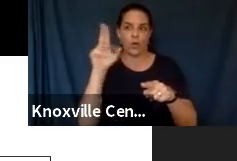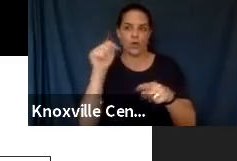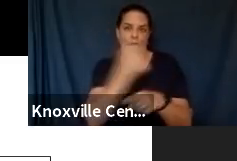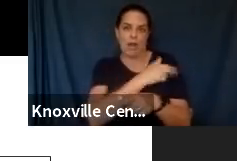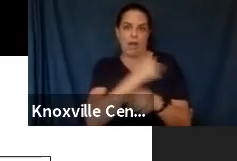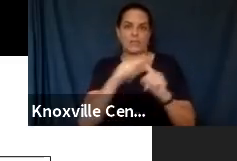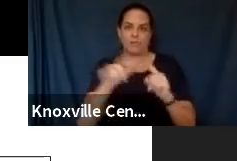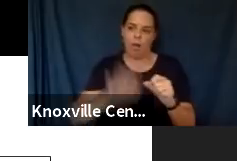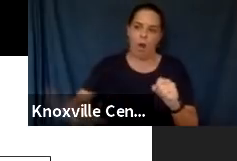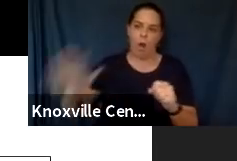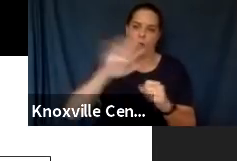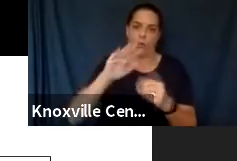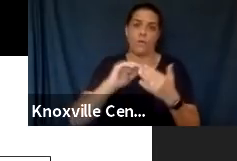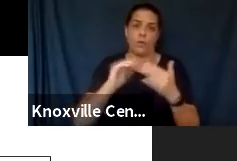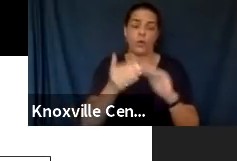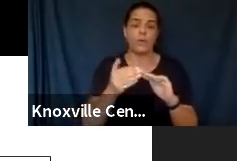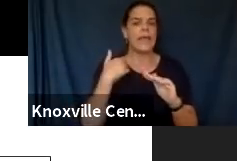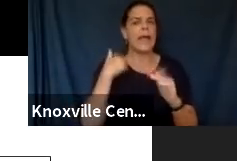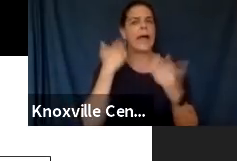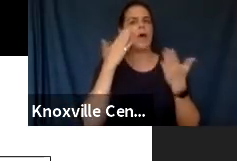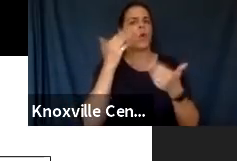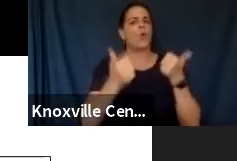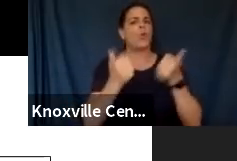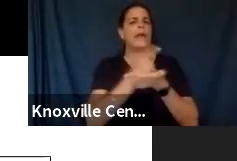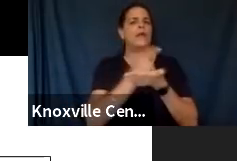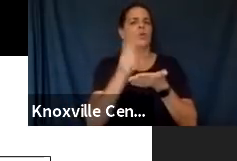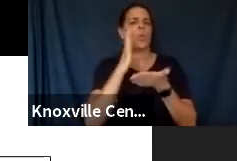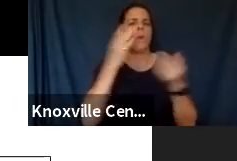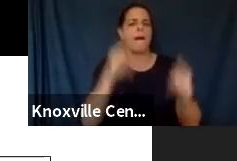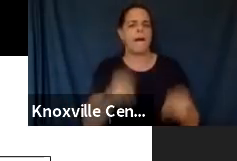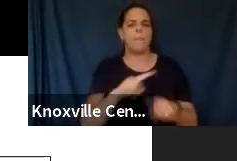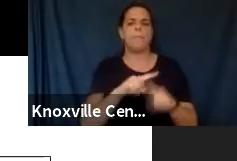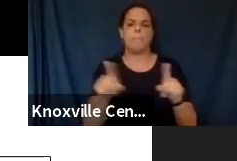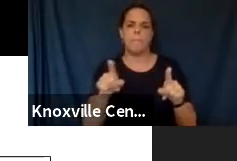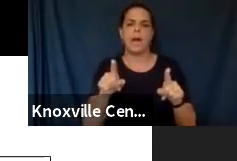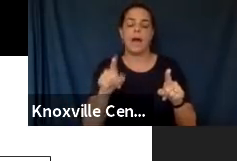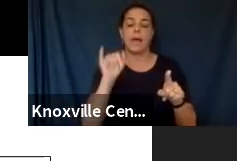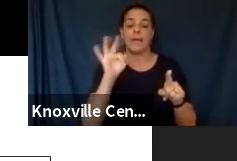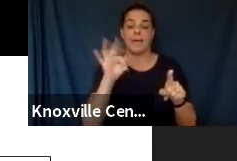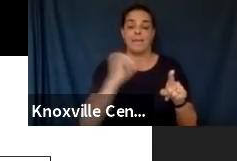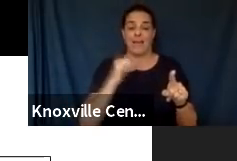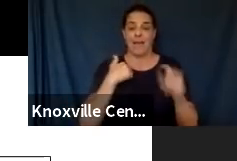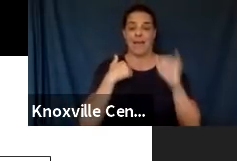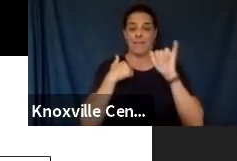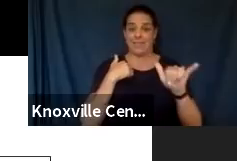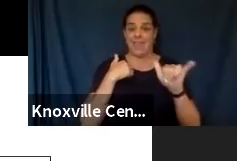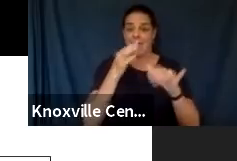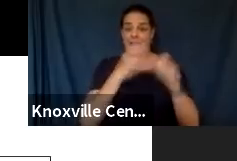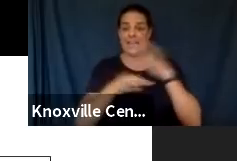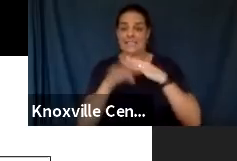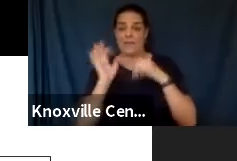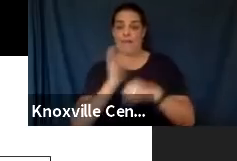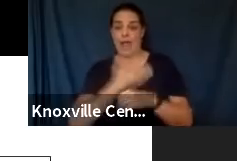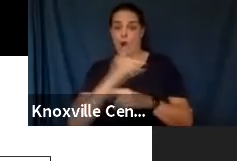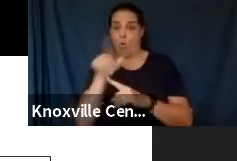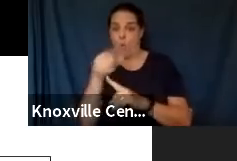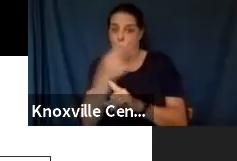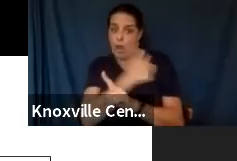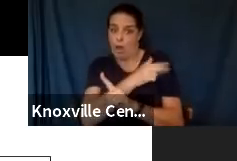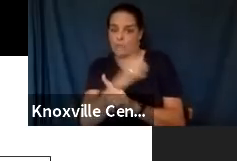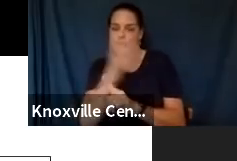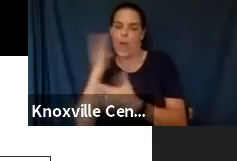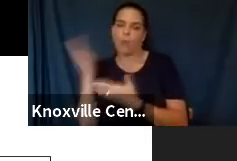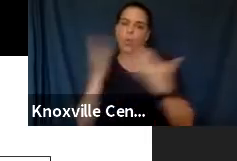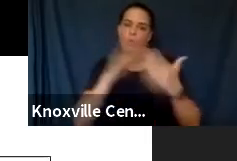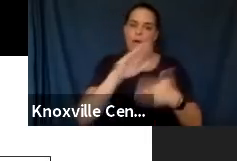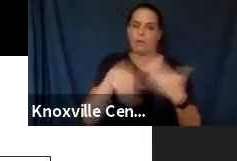the community. So I don't know what week that will be, but if ever I have that instead of just our hospital data, then I'll bring